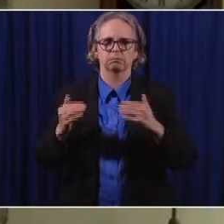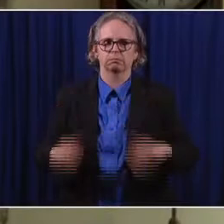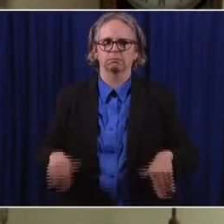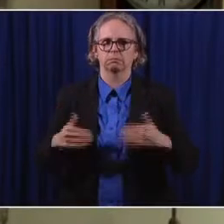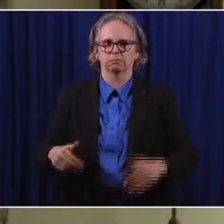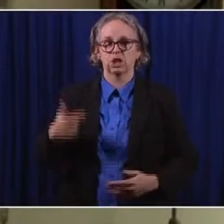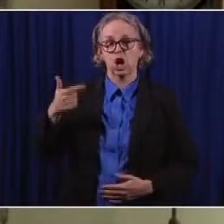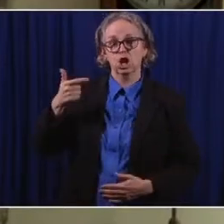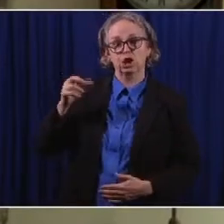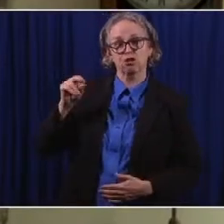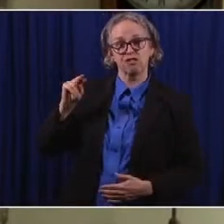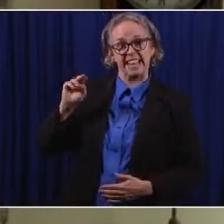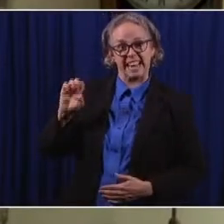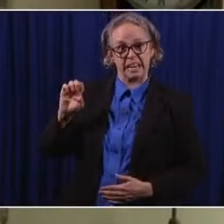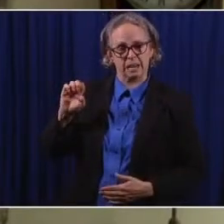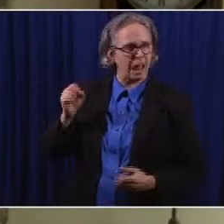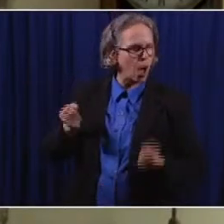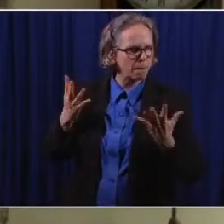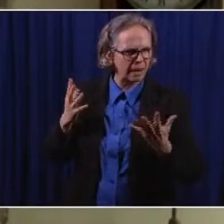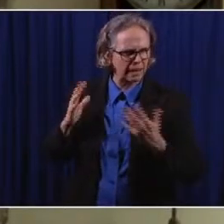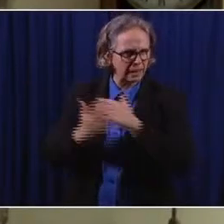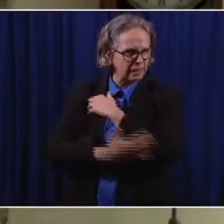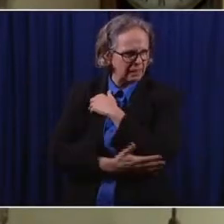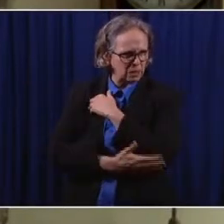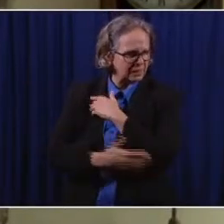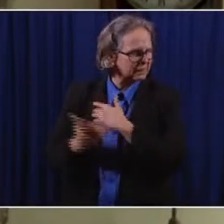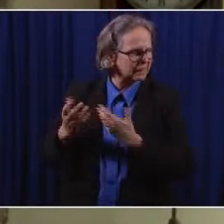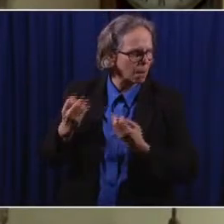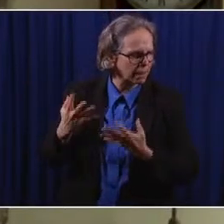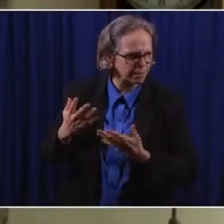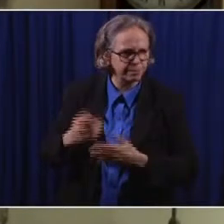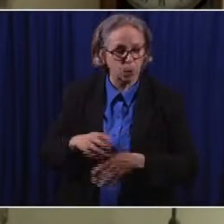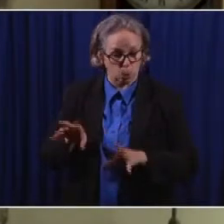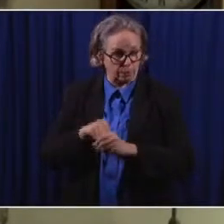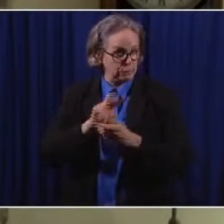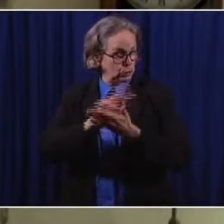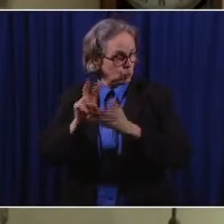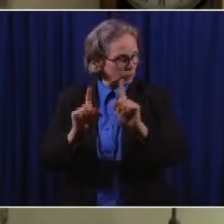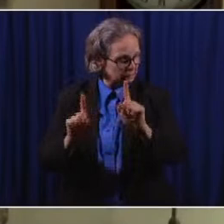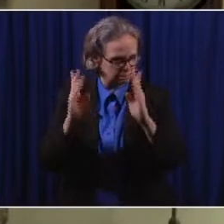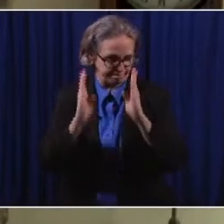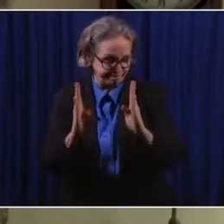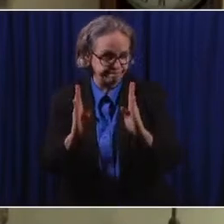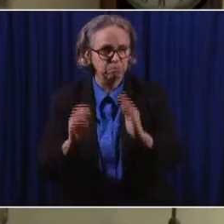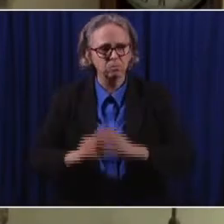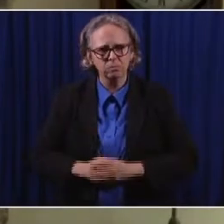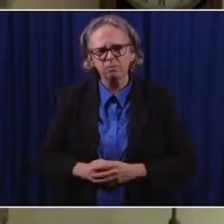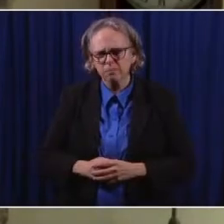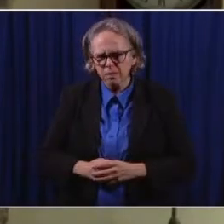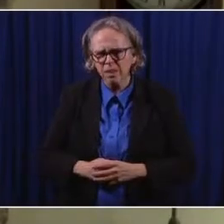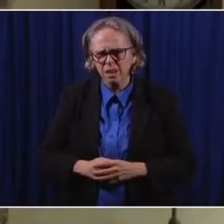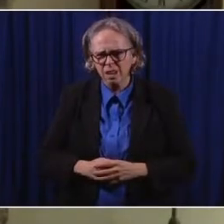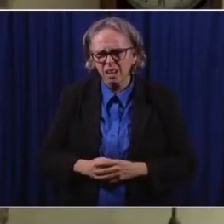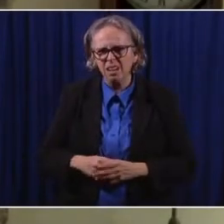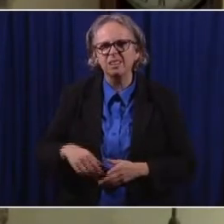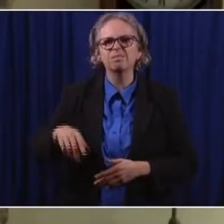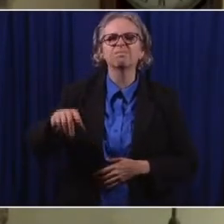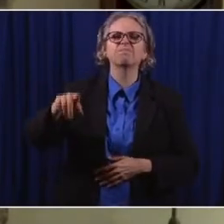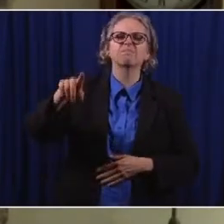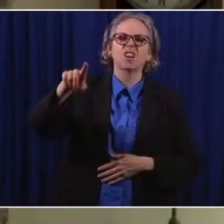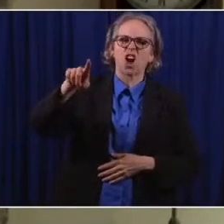had 100 in the past 2 weeks, 180 cases during the past 2 weeks. Of those